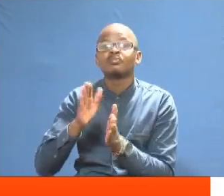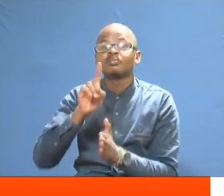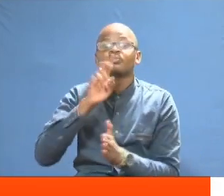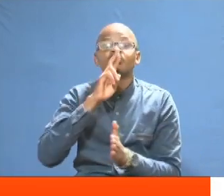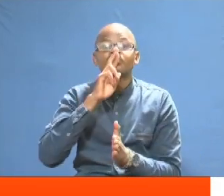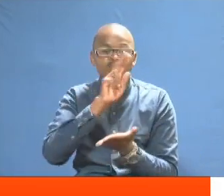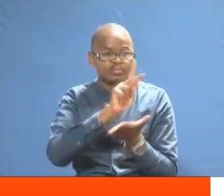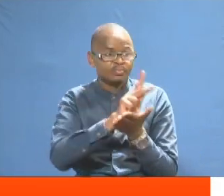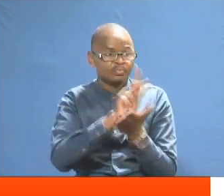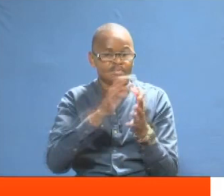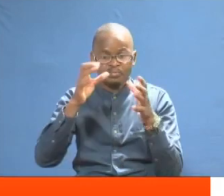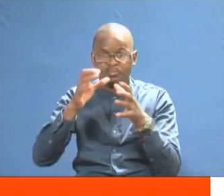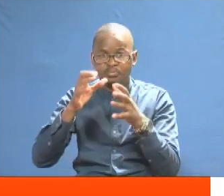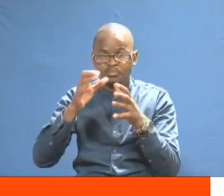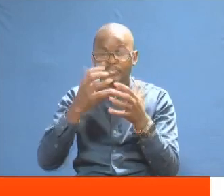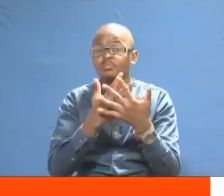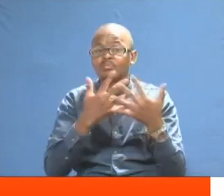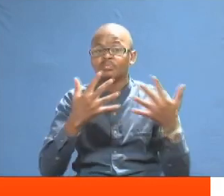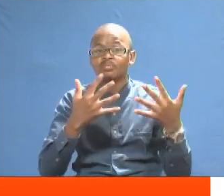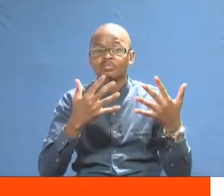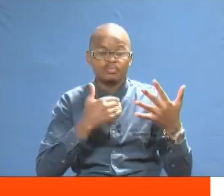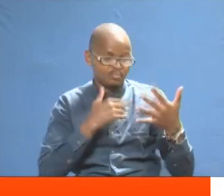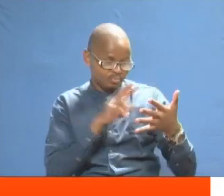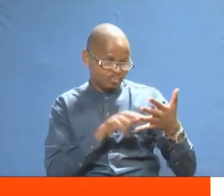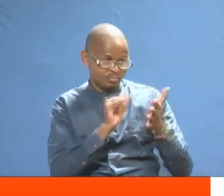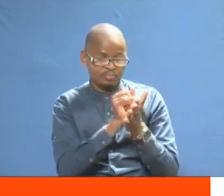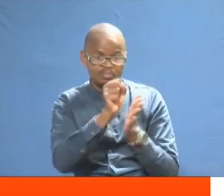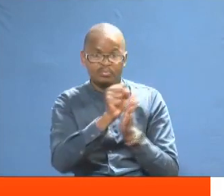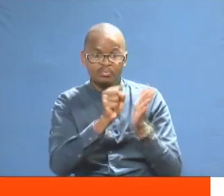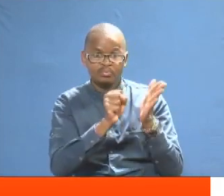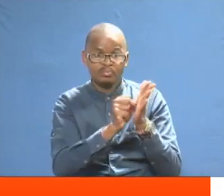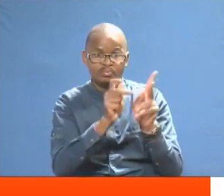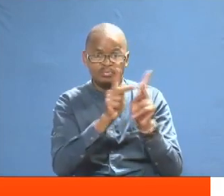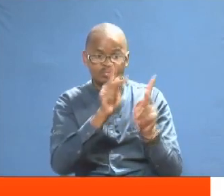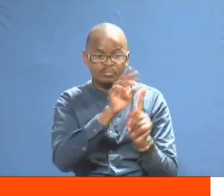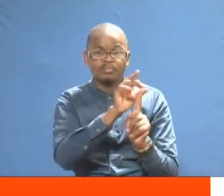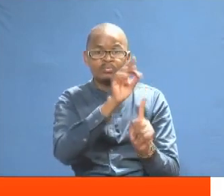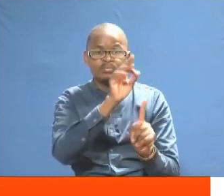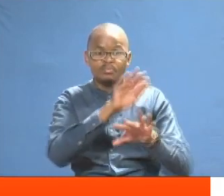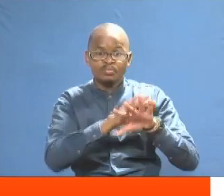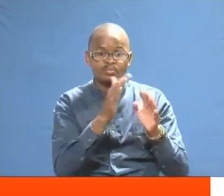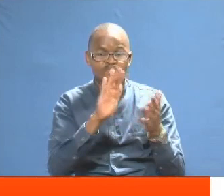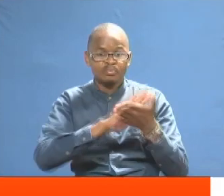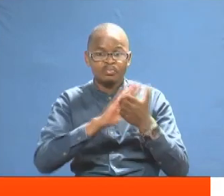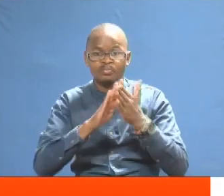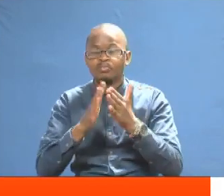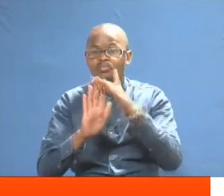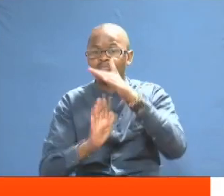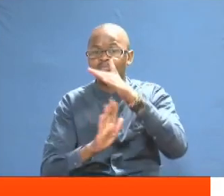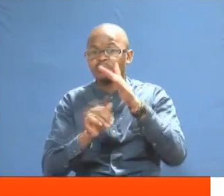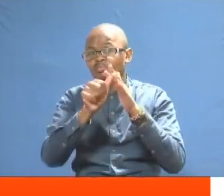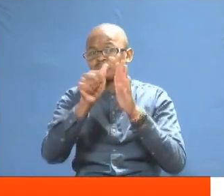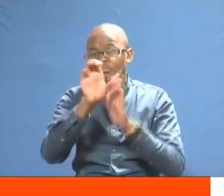are a custodian of the party's instruments. He should have read that article. That article is very specific on who becomes the deputy party leader.